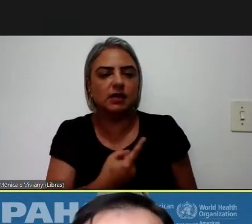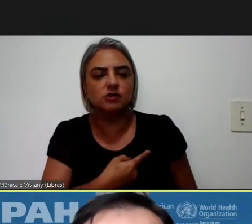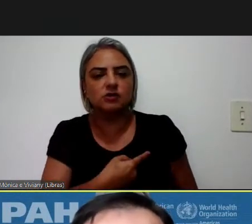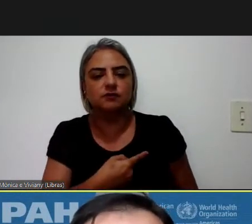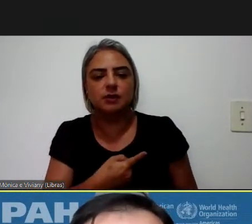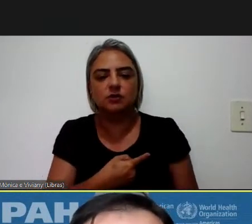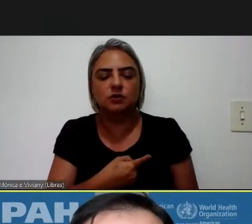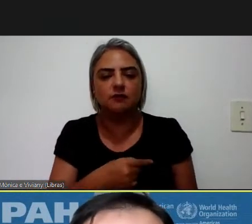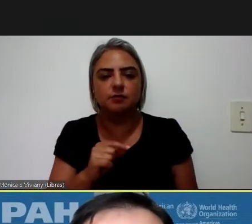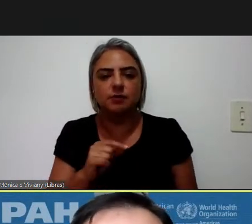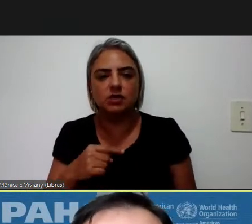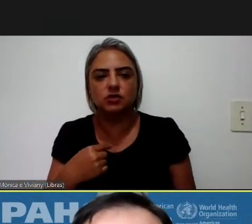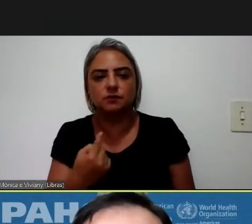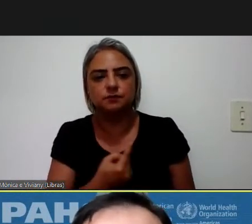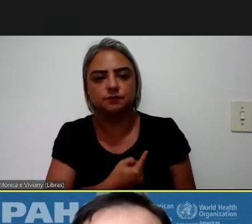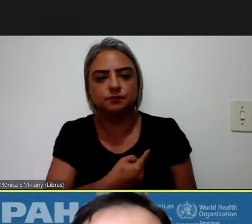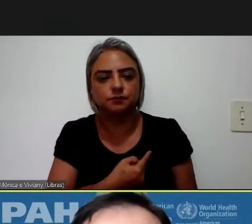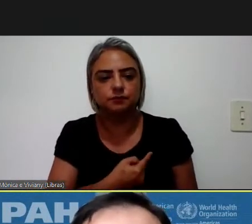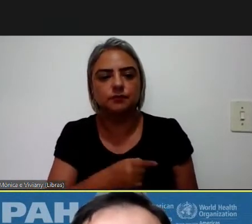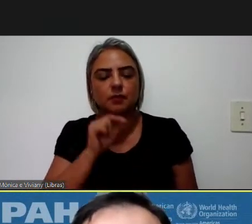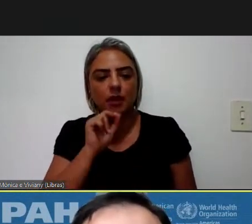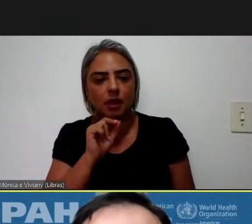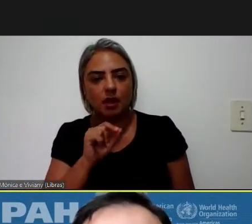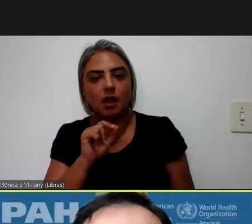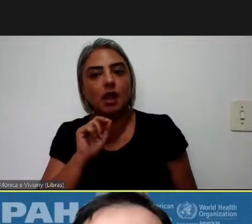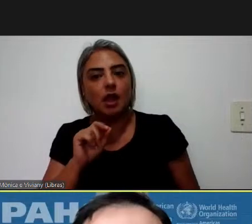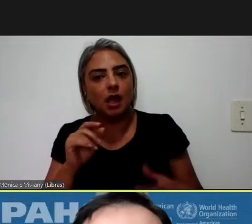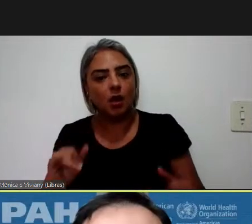with a lot of details.